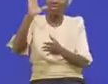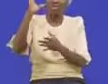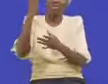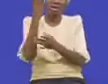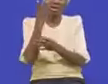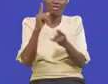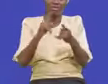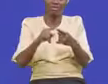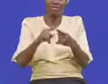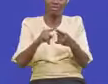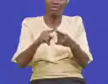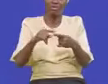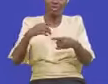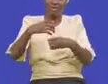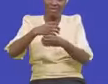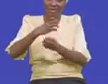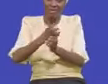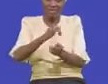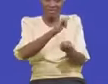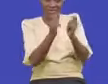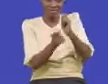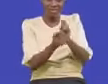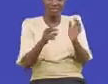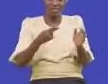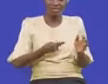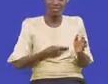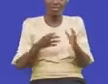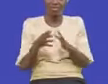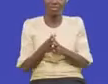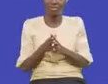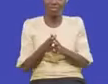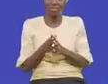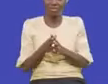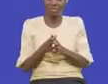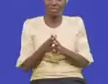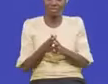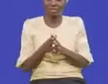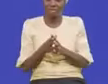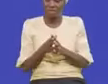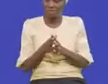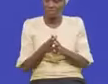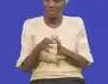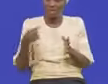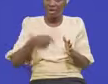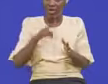Mia ƒe asi yiwo ƒo ɖia, mekpe ɖe Mawu ƒe asi dzi hafi atrɔ mi o.